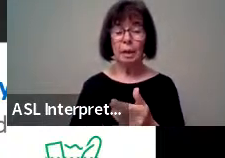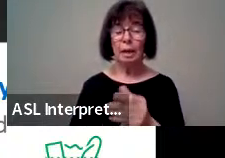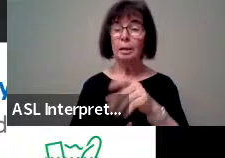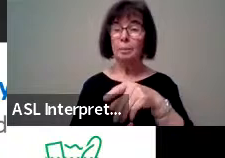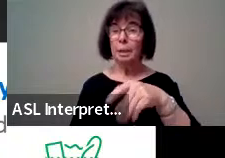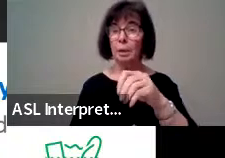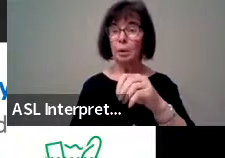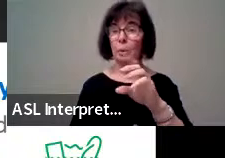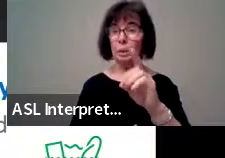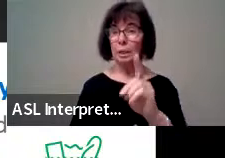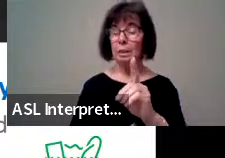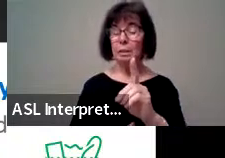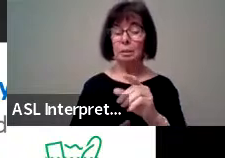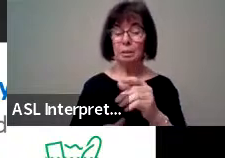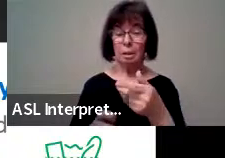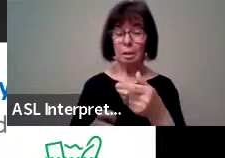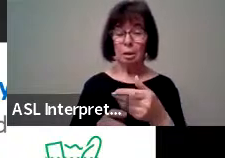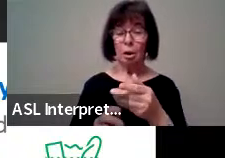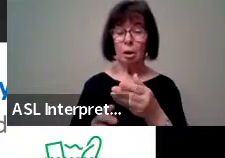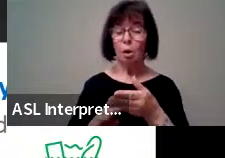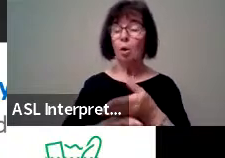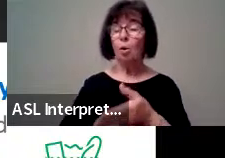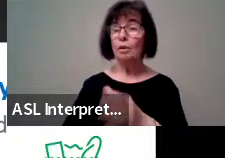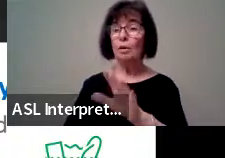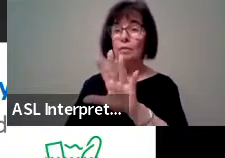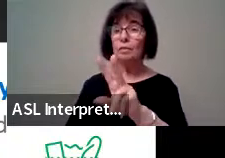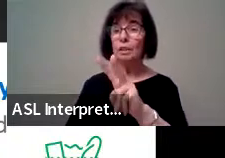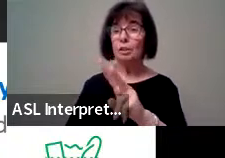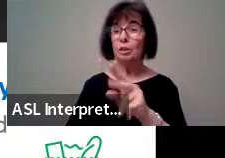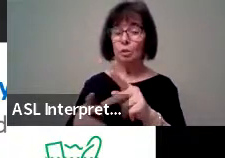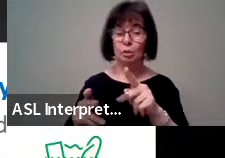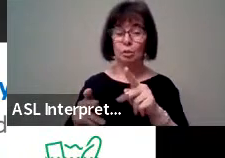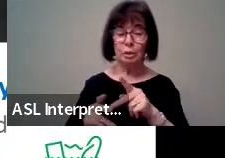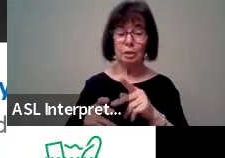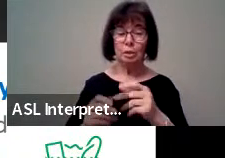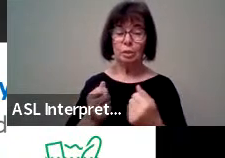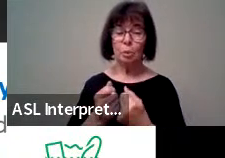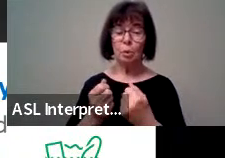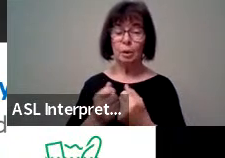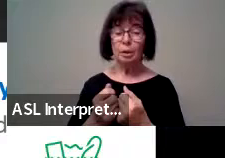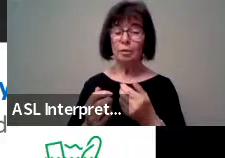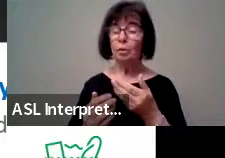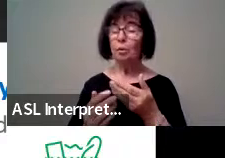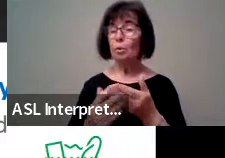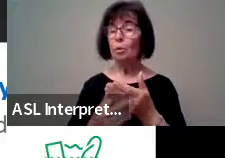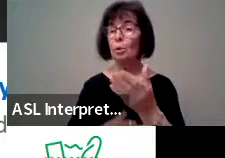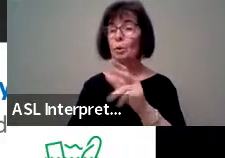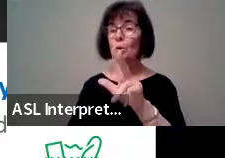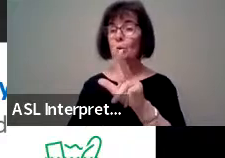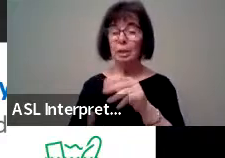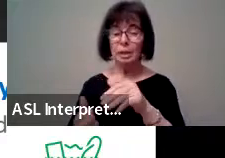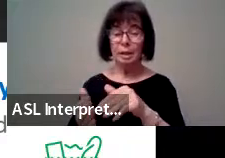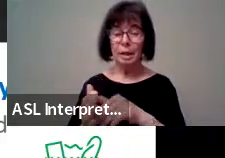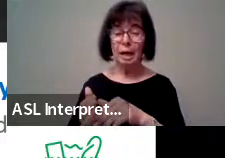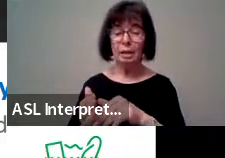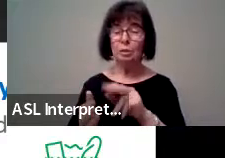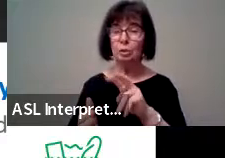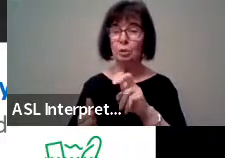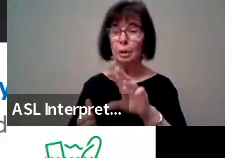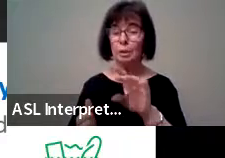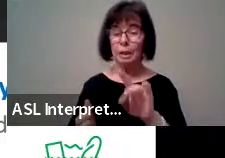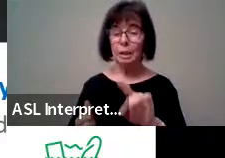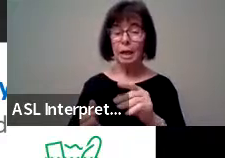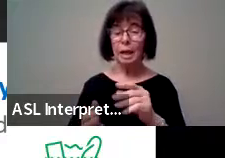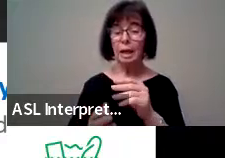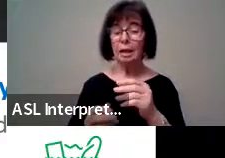locations, and that was supported by over 3,000 volunteers and 64 staff. So that's where we've been over the last 1.5